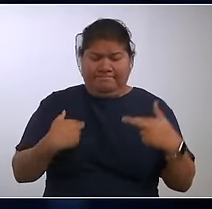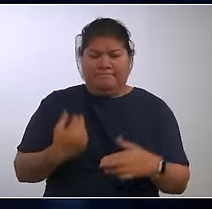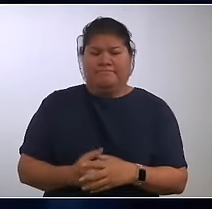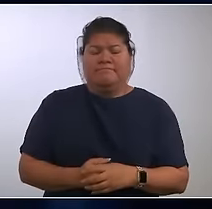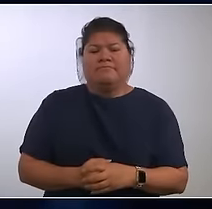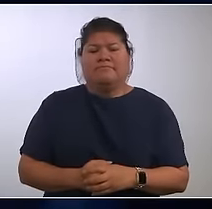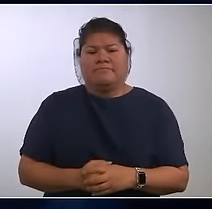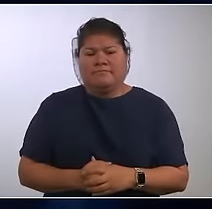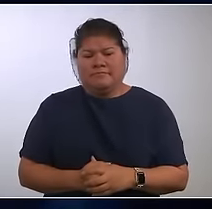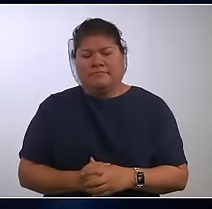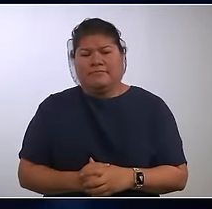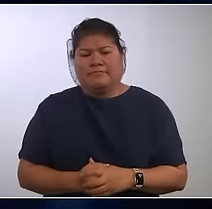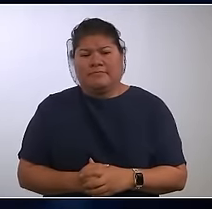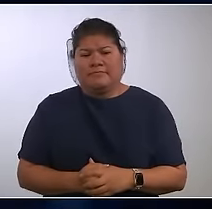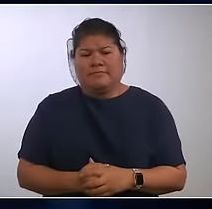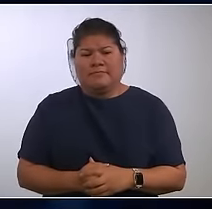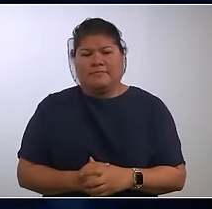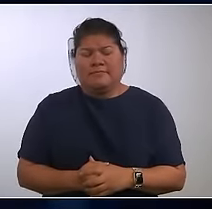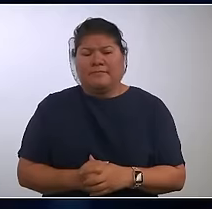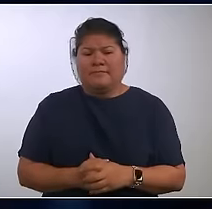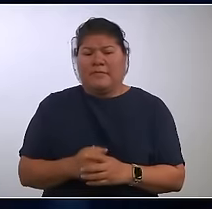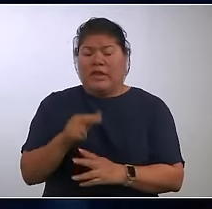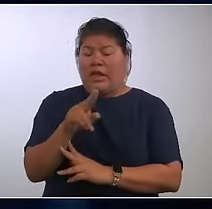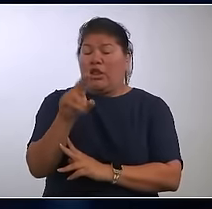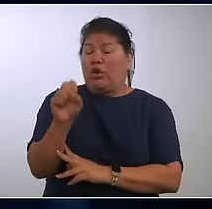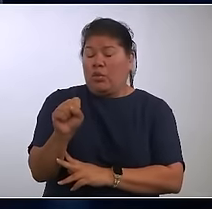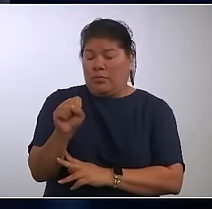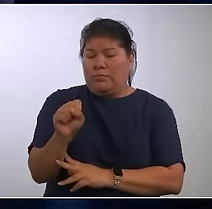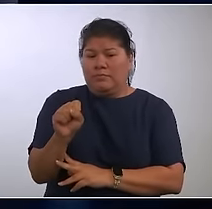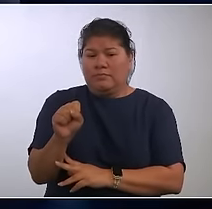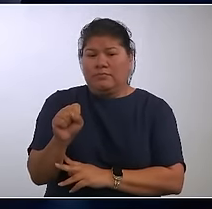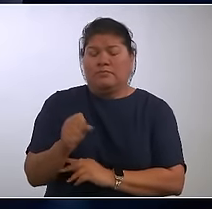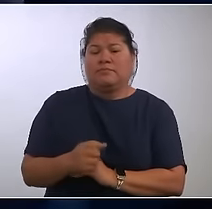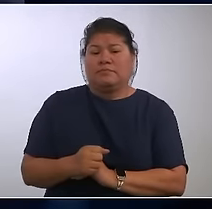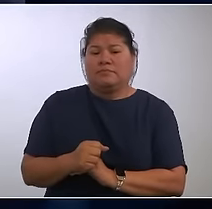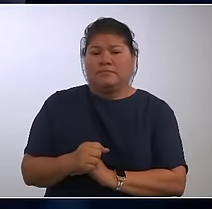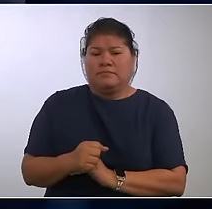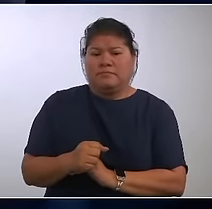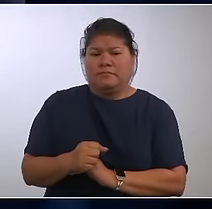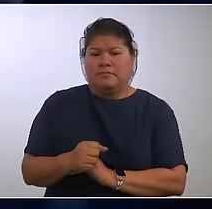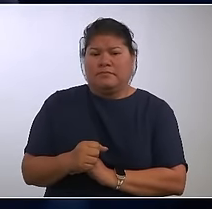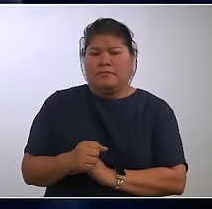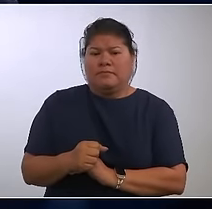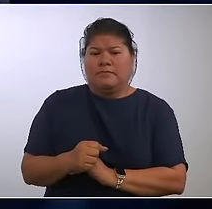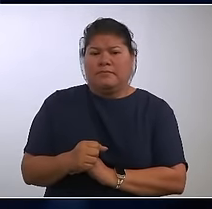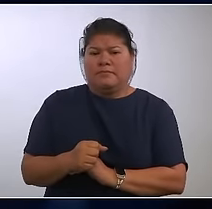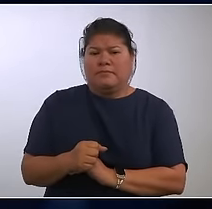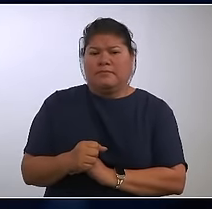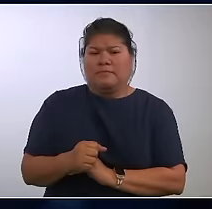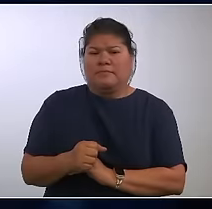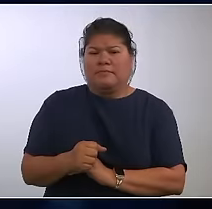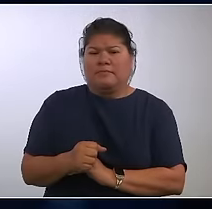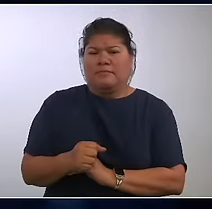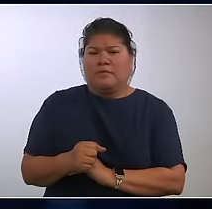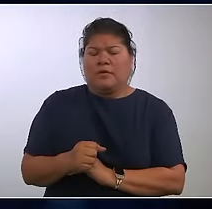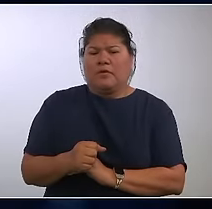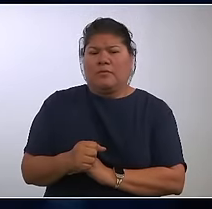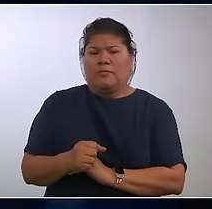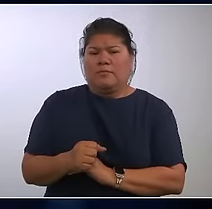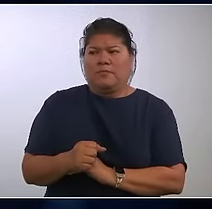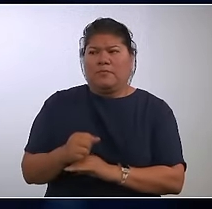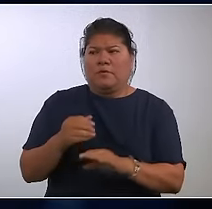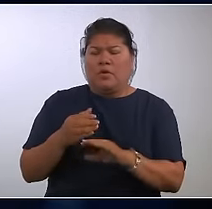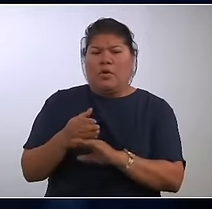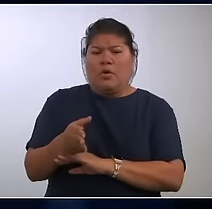revival, en los Estados Unidos, in the United States, después de más de